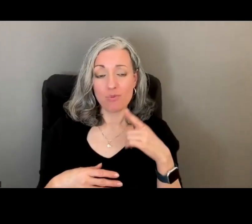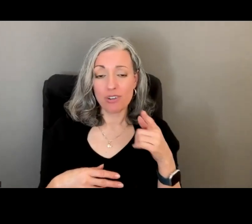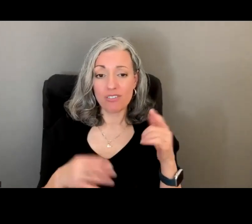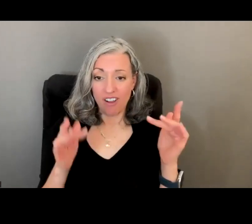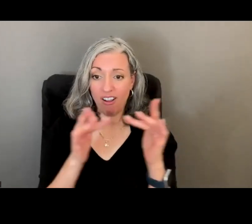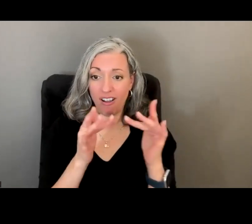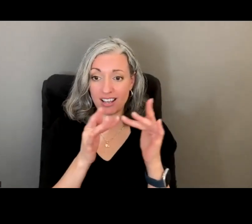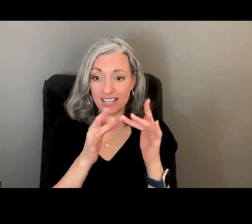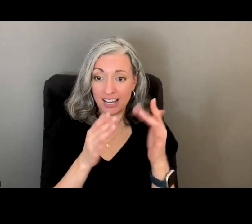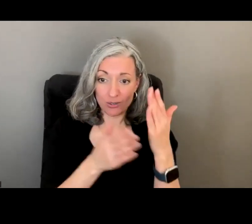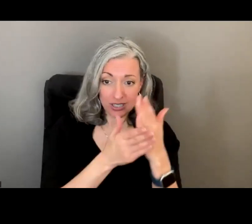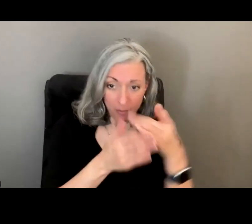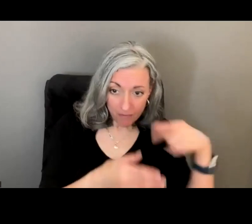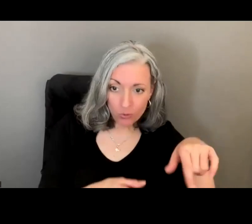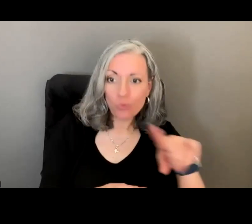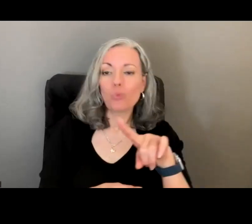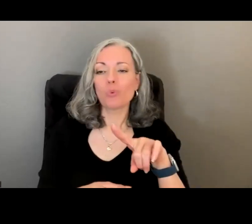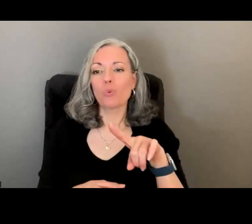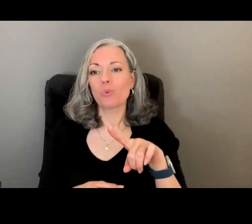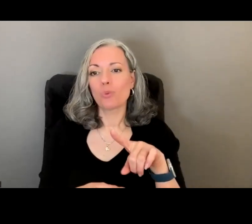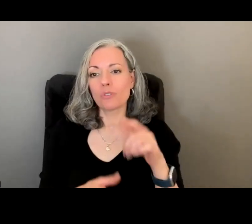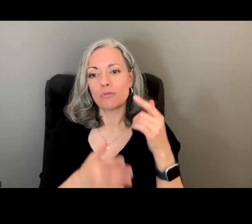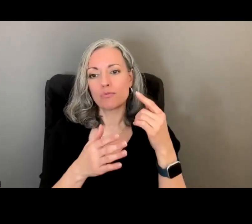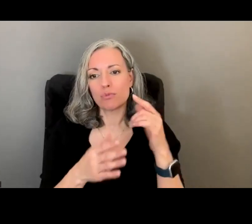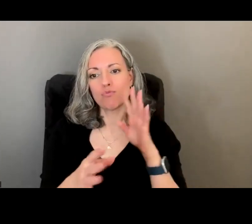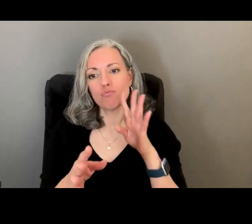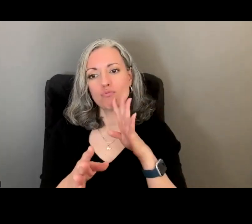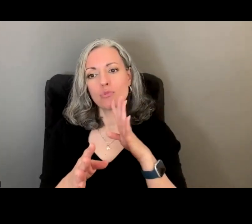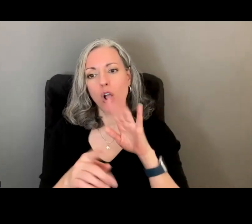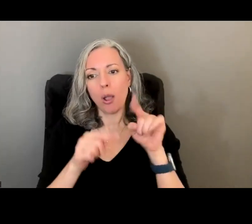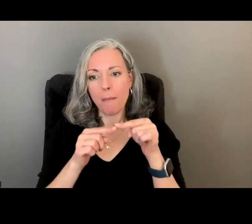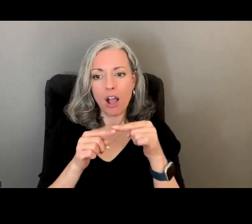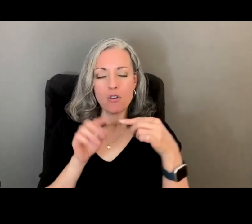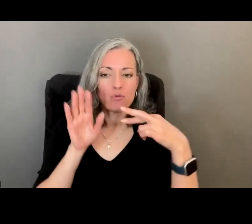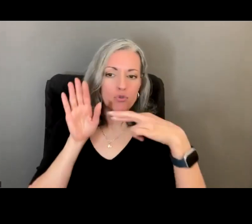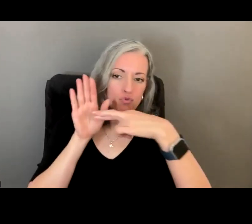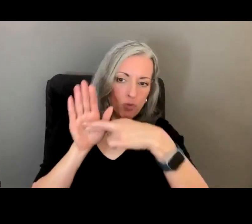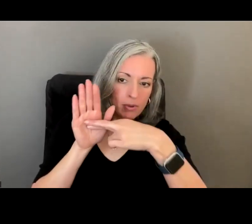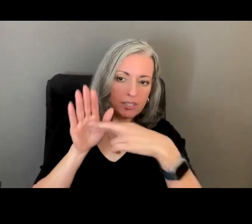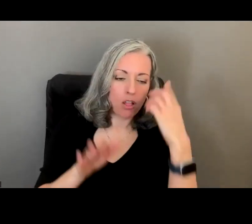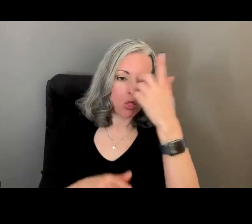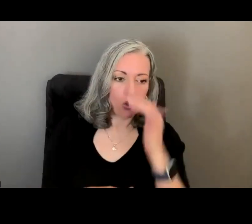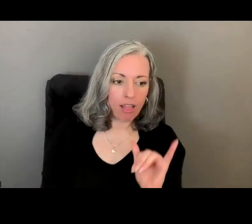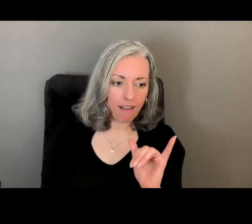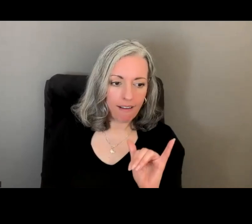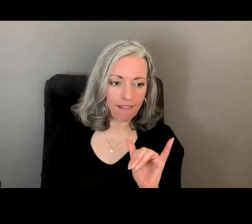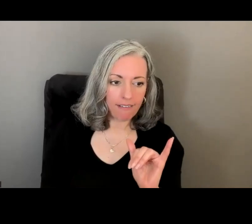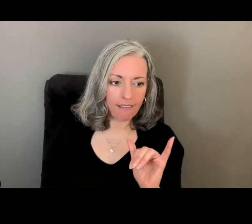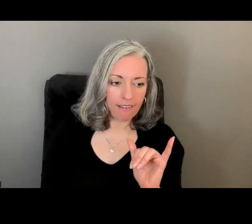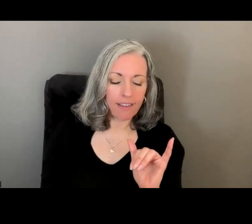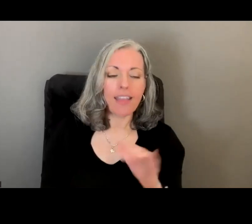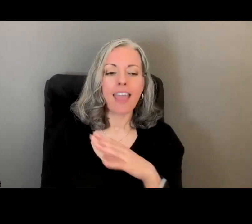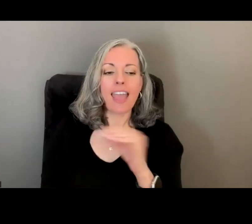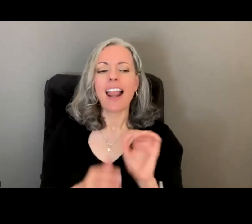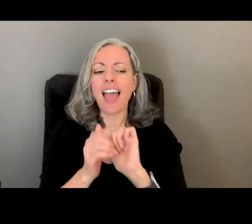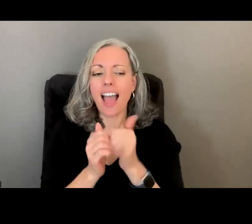out to some of you to just talk about what the representation will look like. And